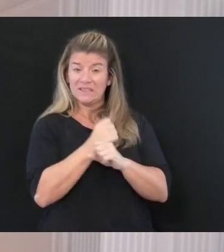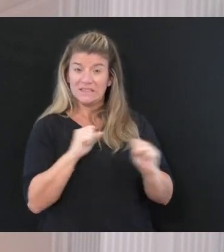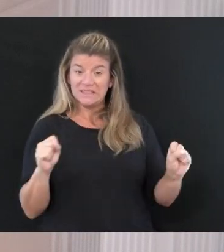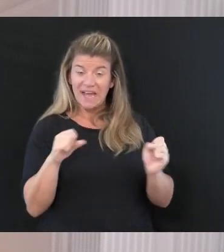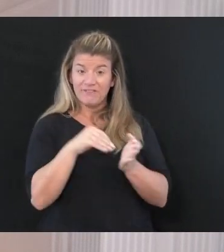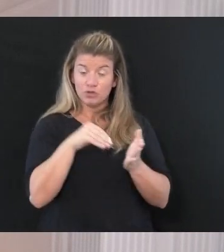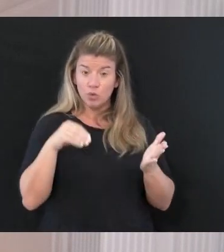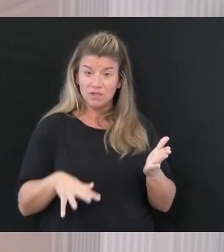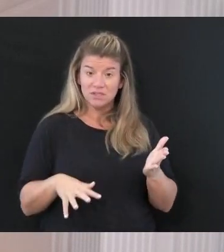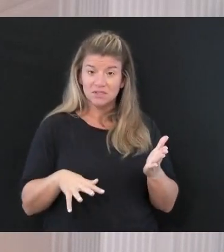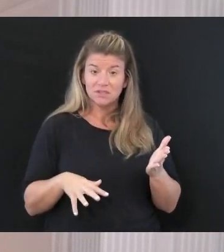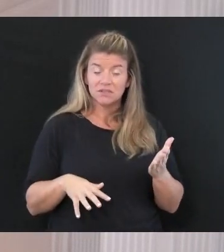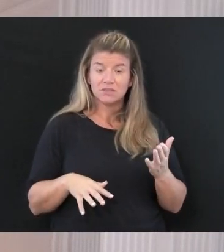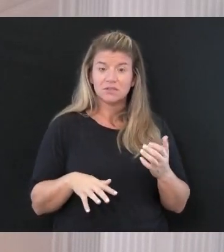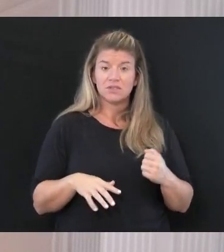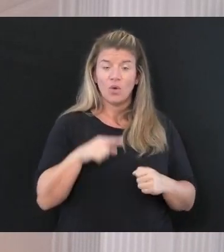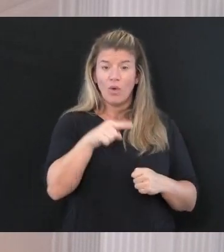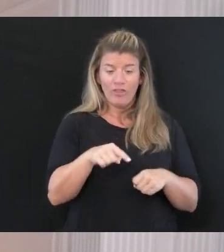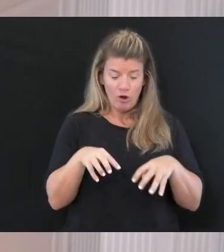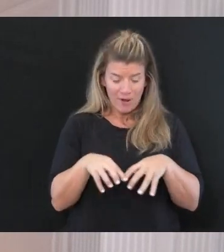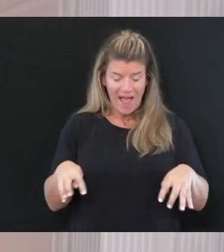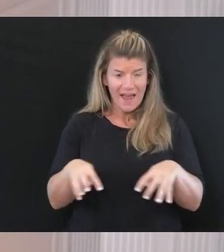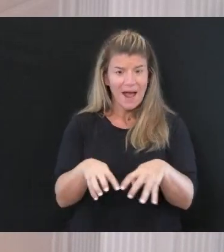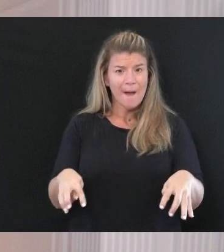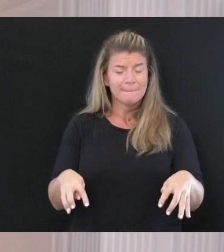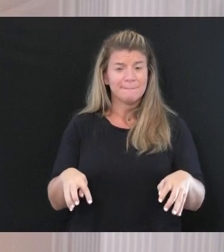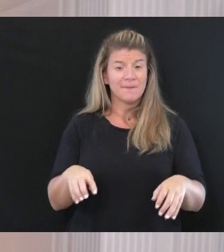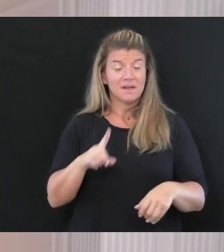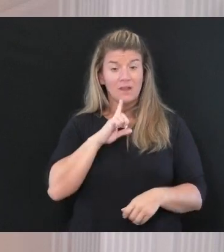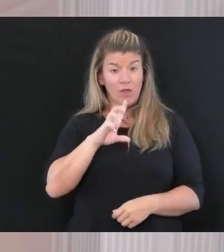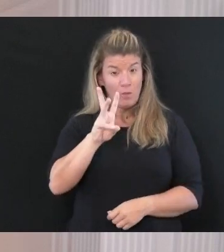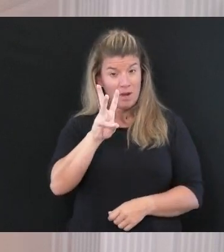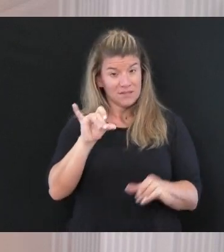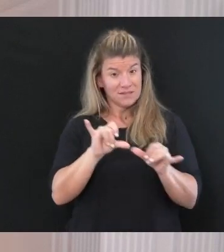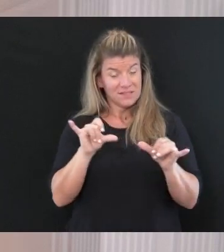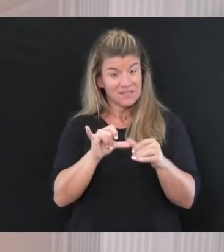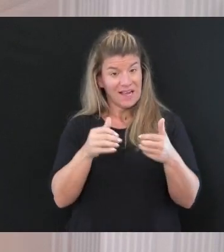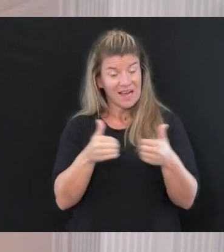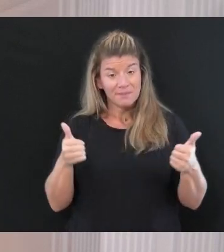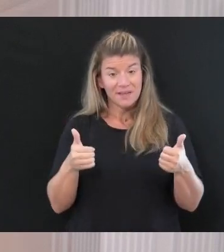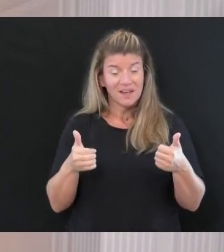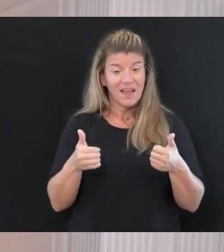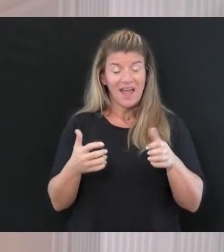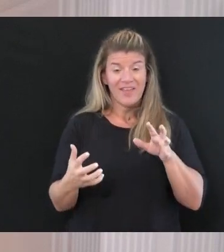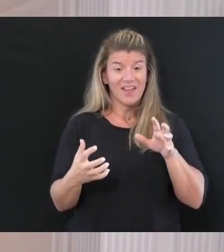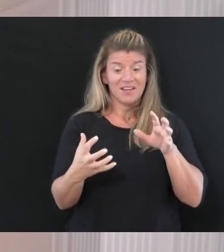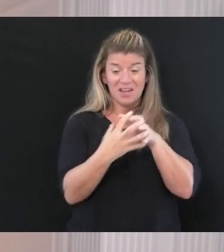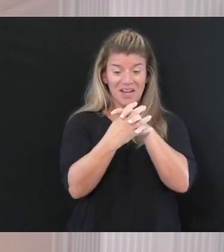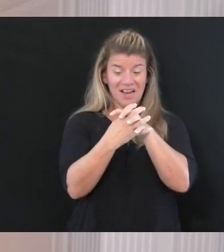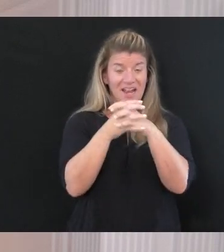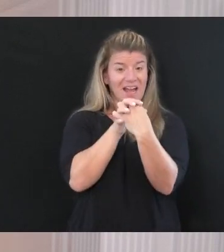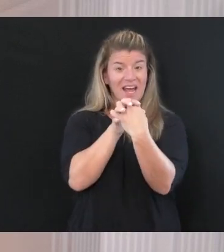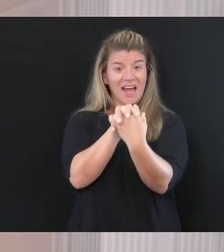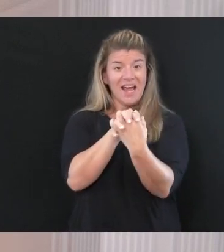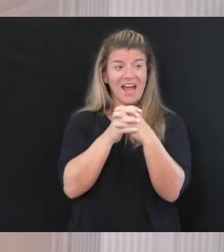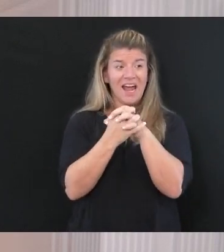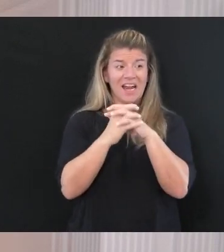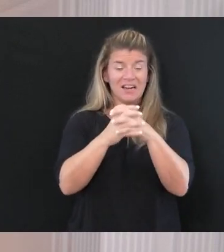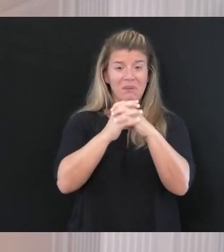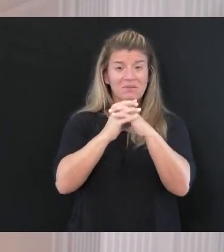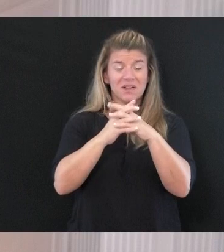students when they're on the lines lined up 6 inches apart and exchanging bodily fluids throughout the entire affair?